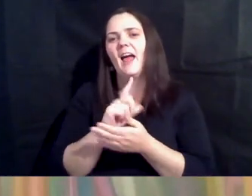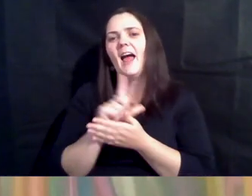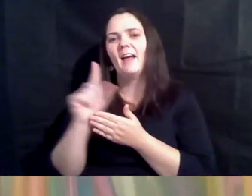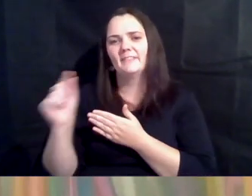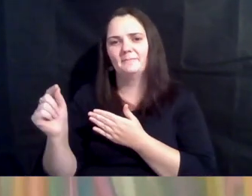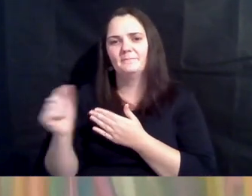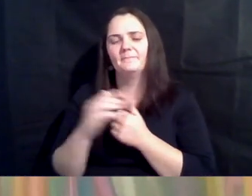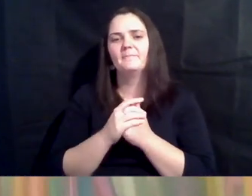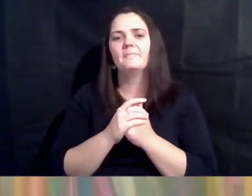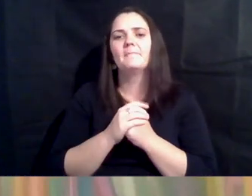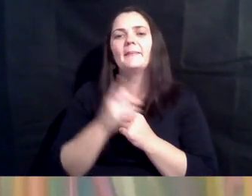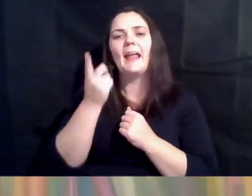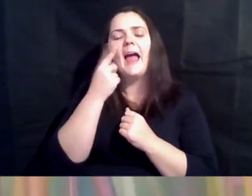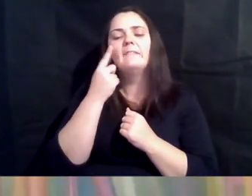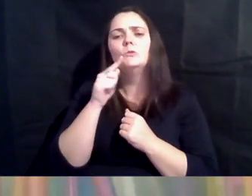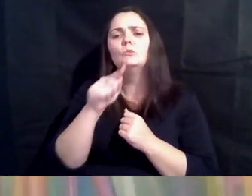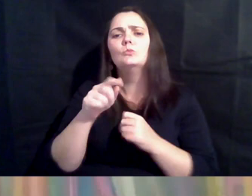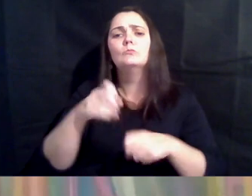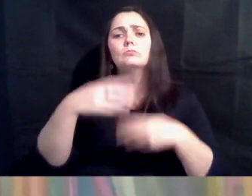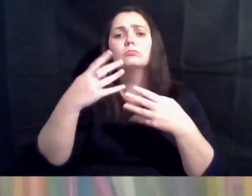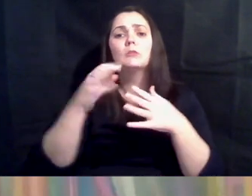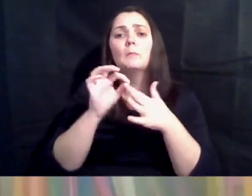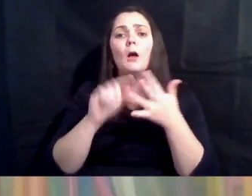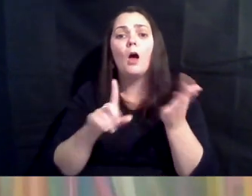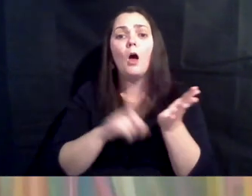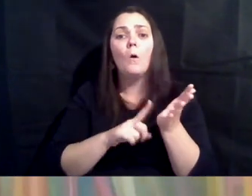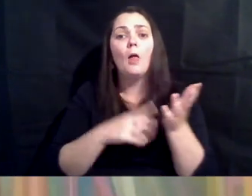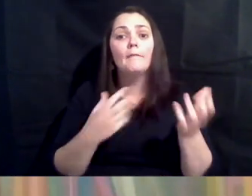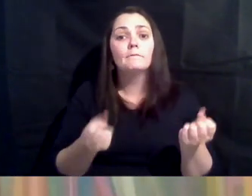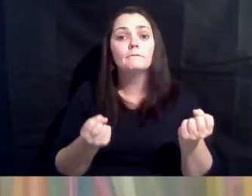So I think that poll might be happening. Let's see what's happening here.